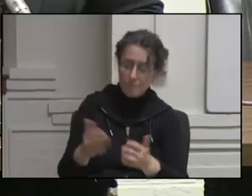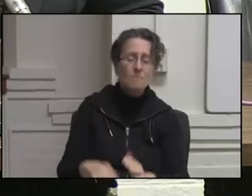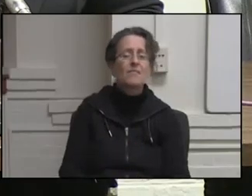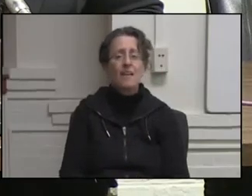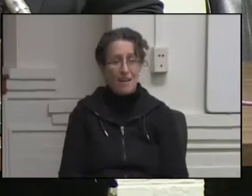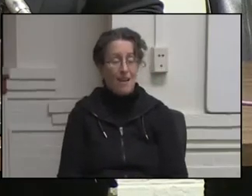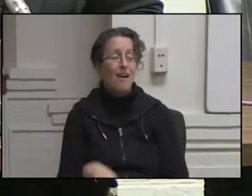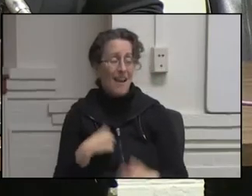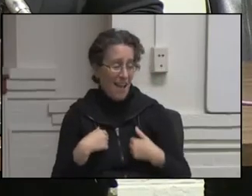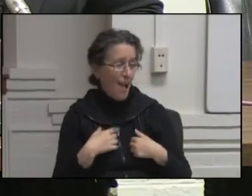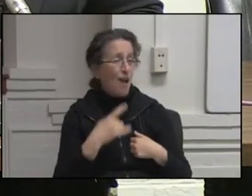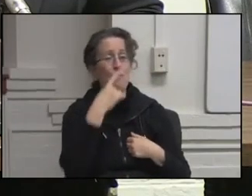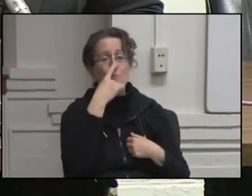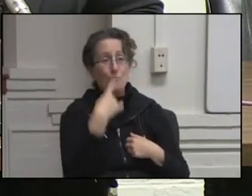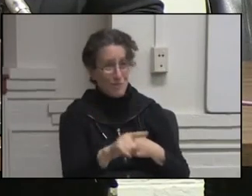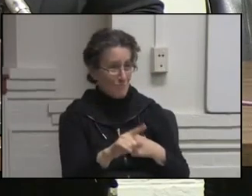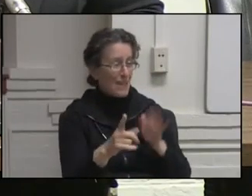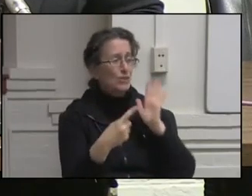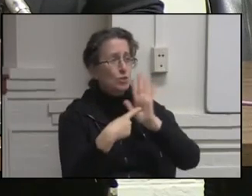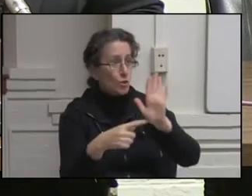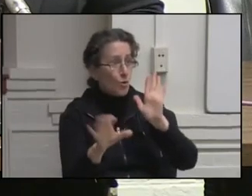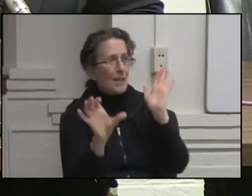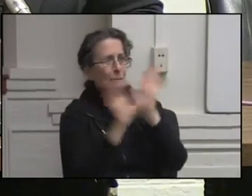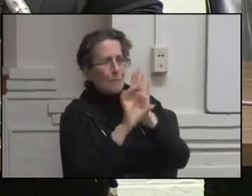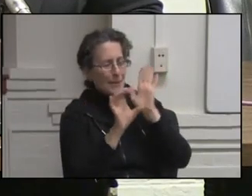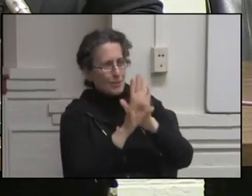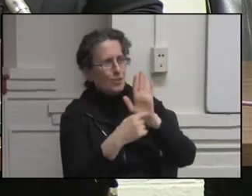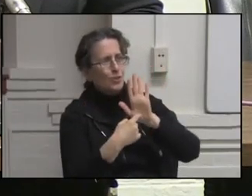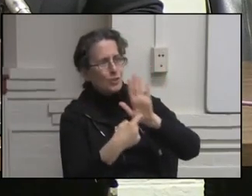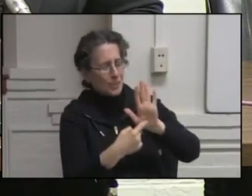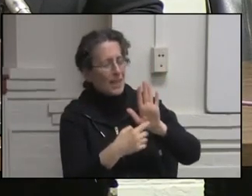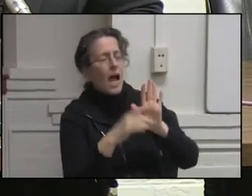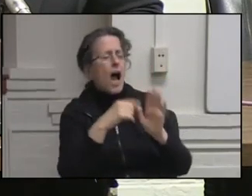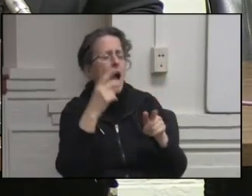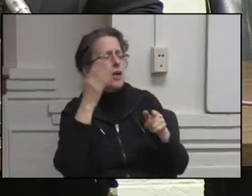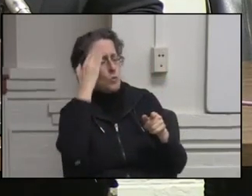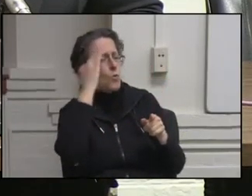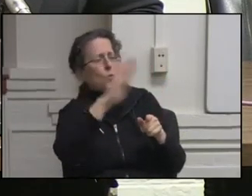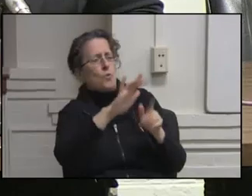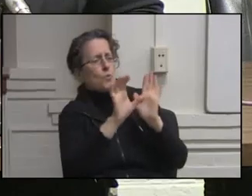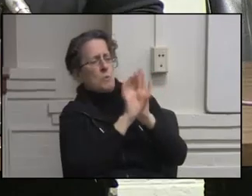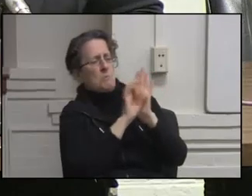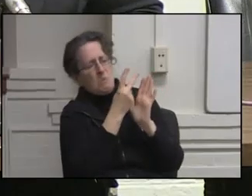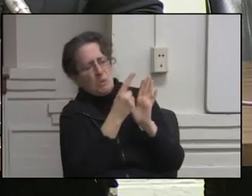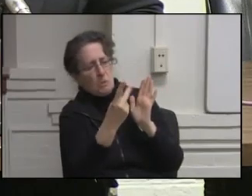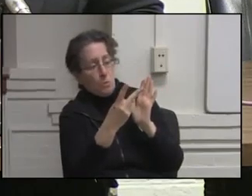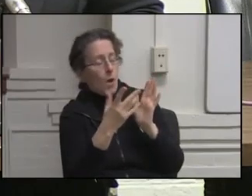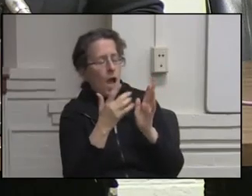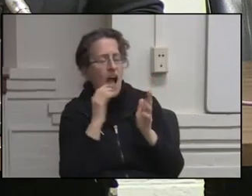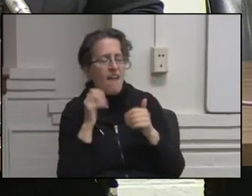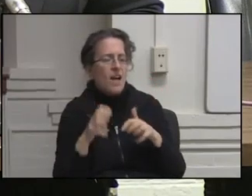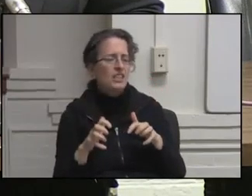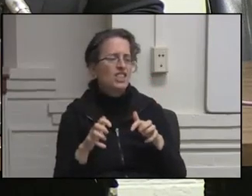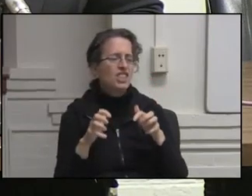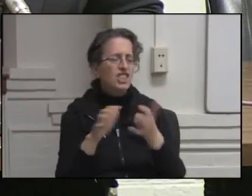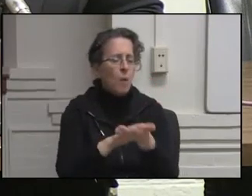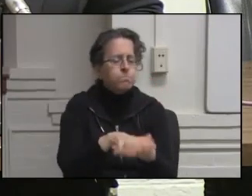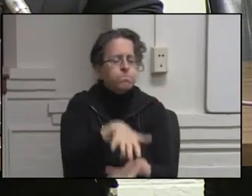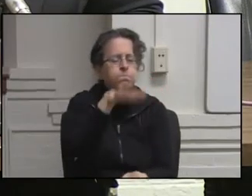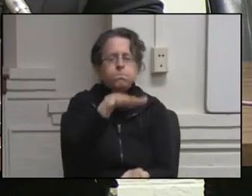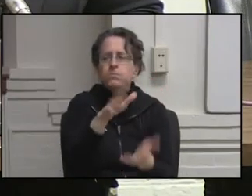you many more photos. There may be one or two I think that you're referring to. There are hundreds of photos of